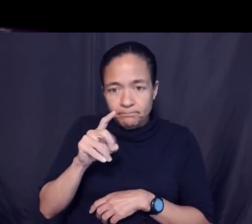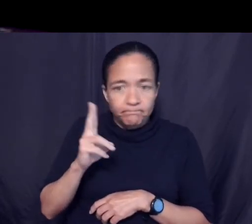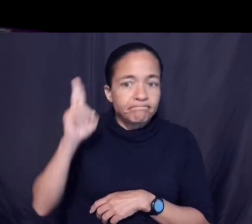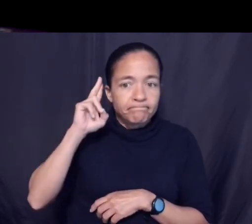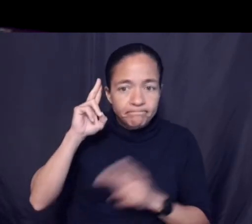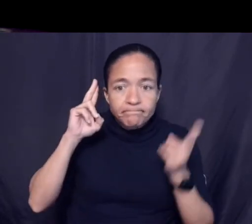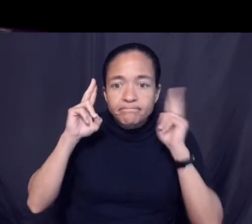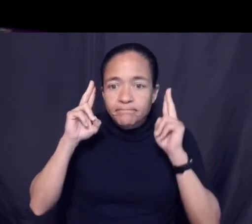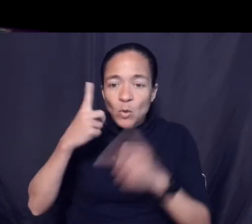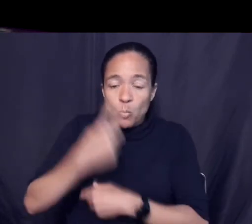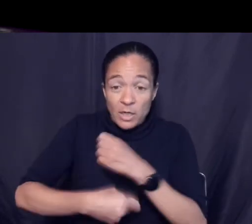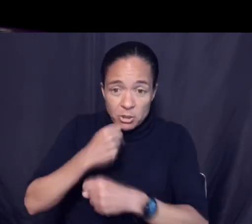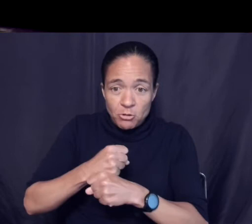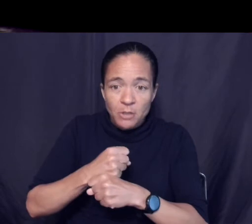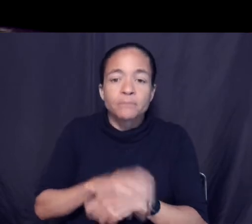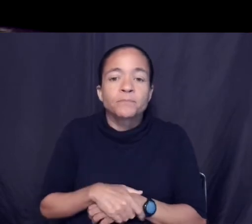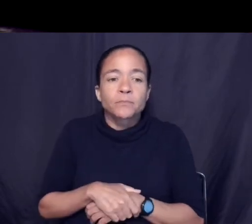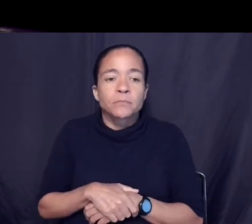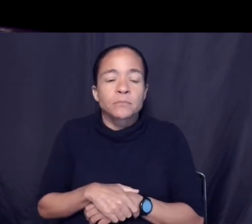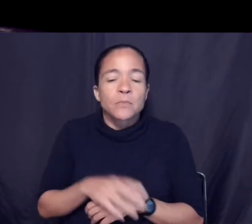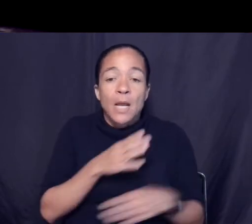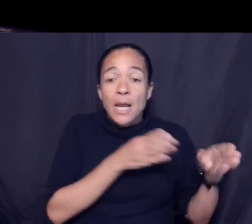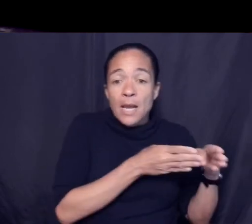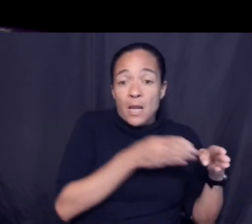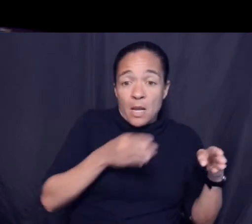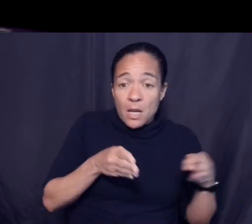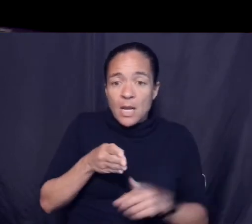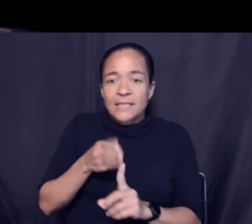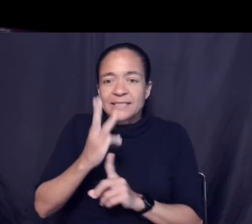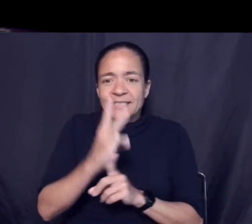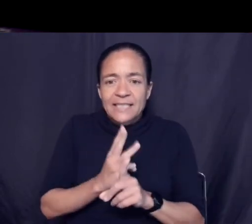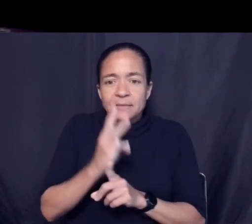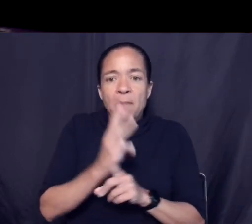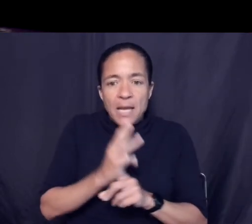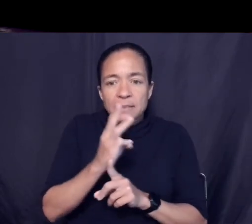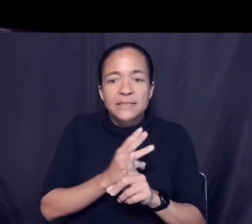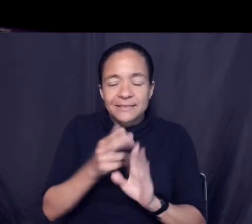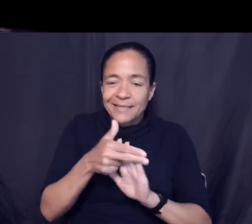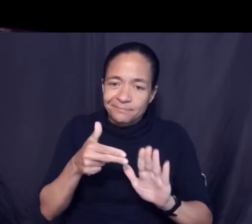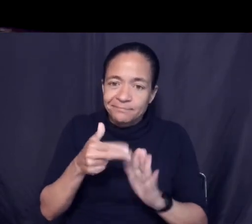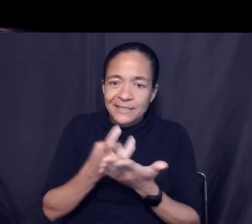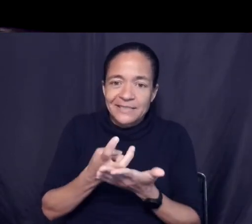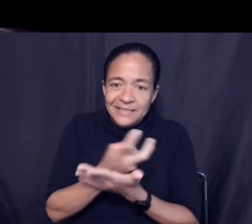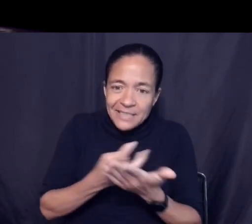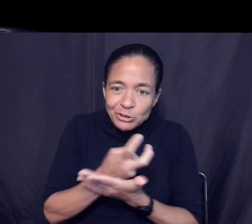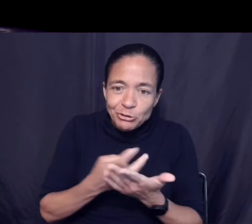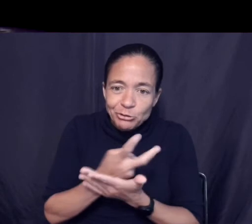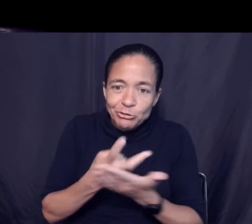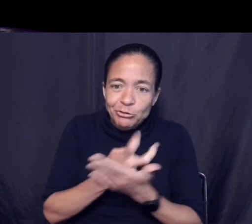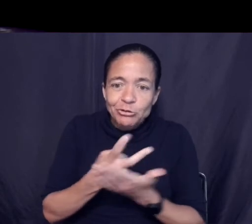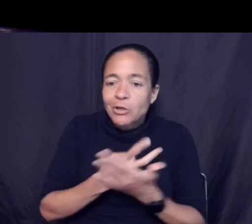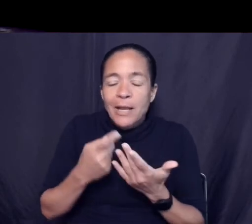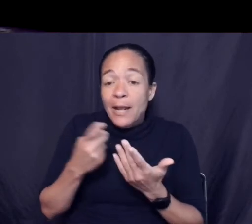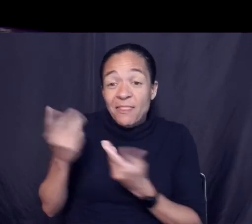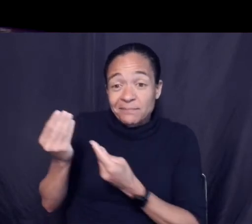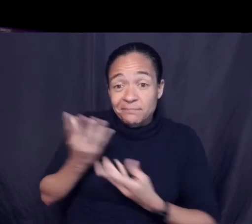a year old. At 6 months old, we got diagnosed of seizure disorder. They couldn't actually tell